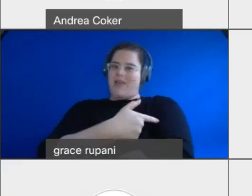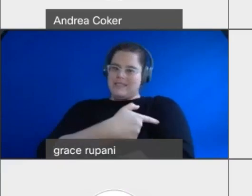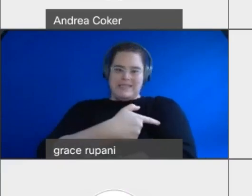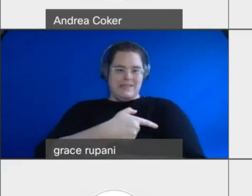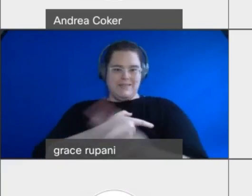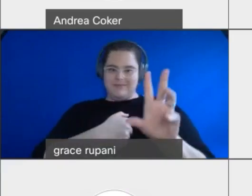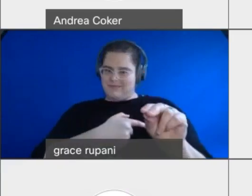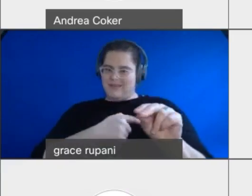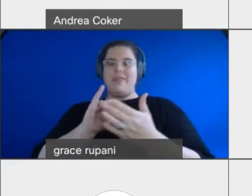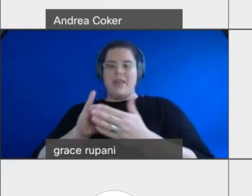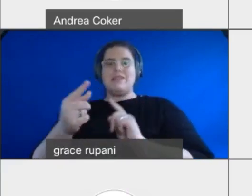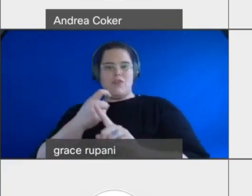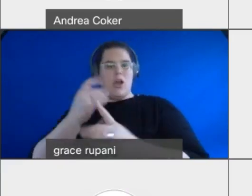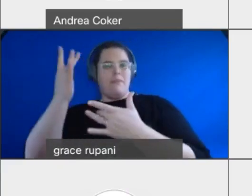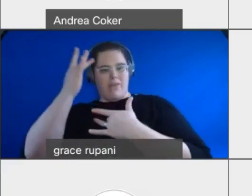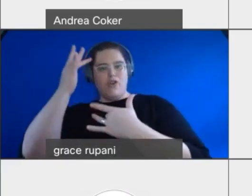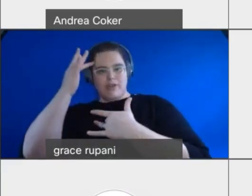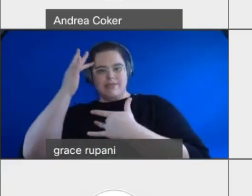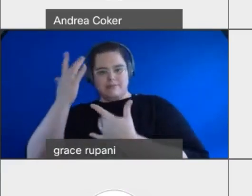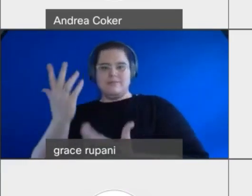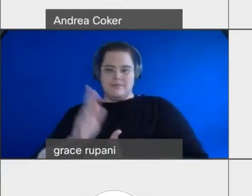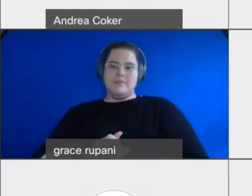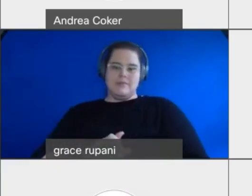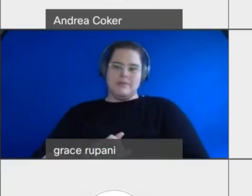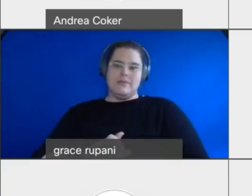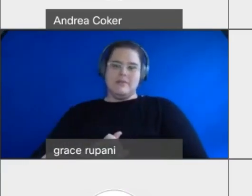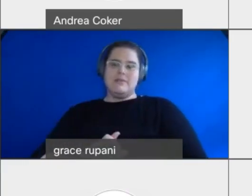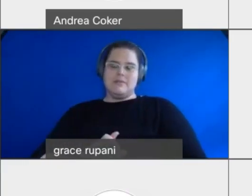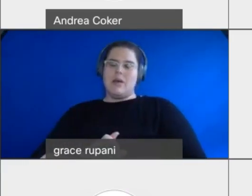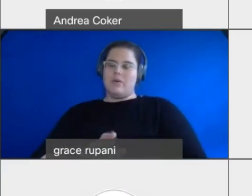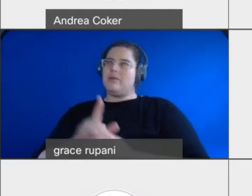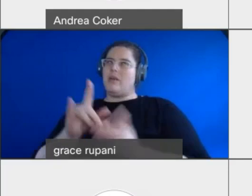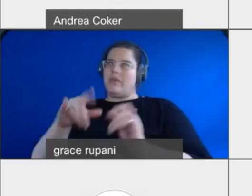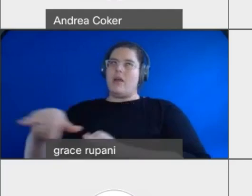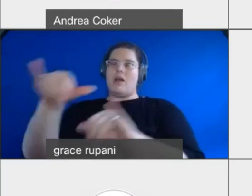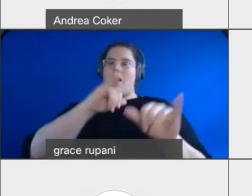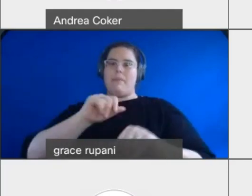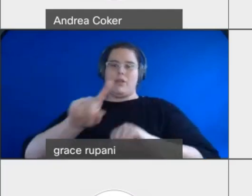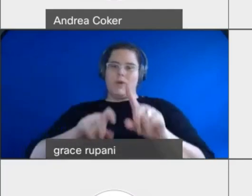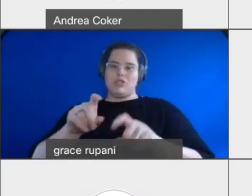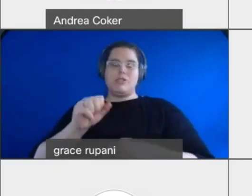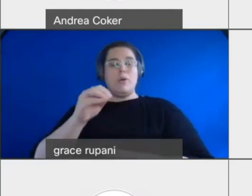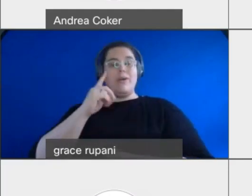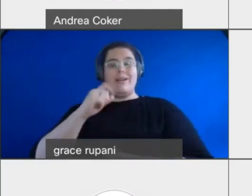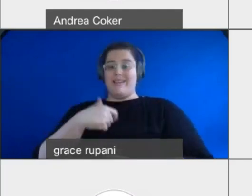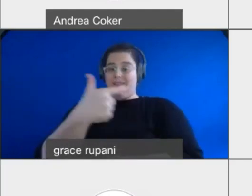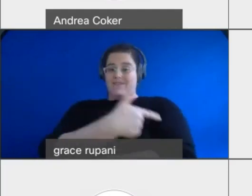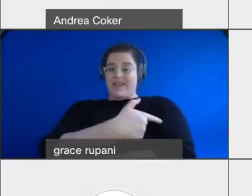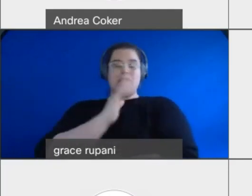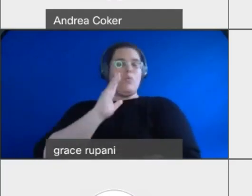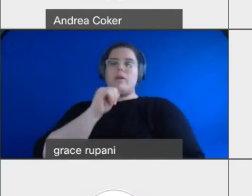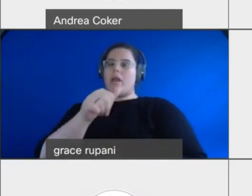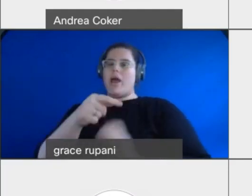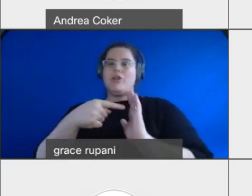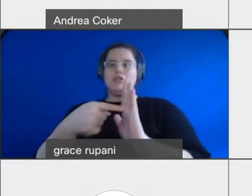So that's a common question we also get. So to be clear, the vaccine will not make you positive on the PCR test